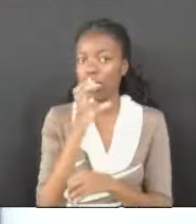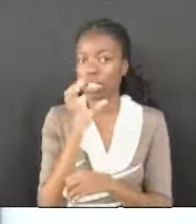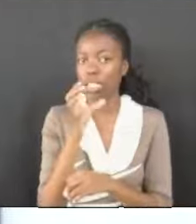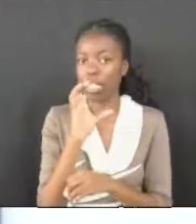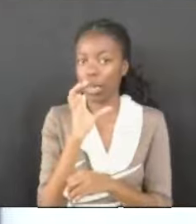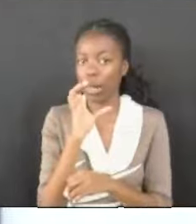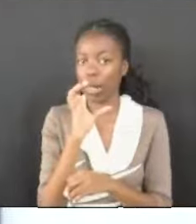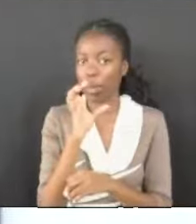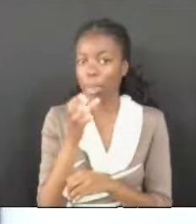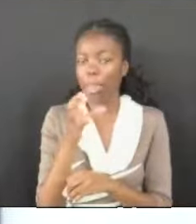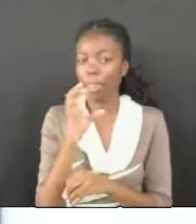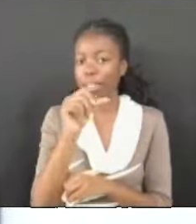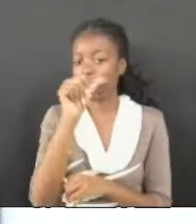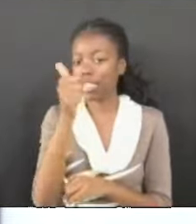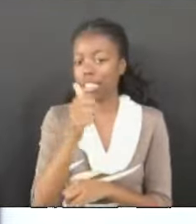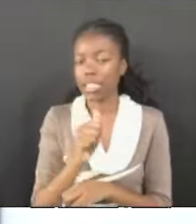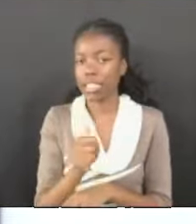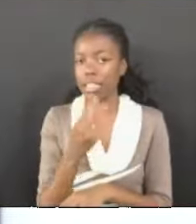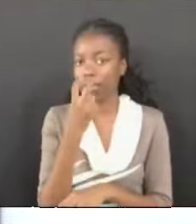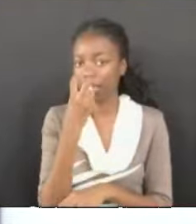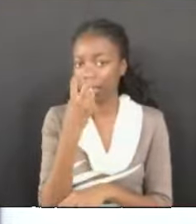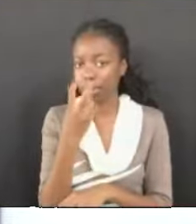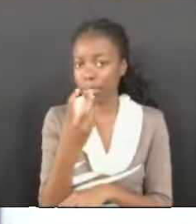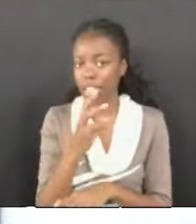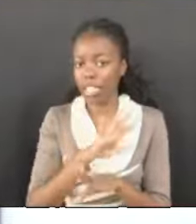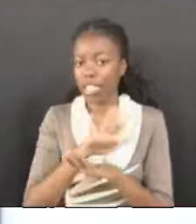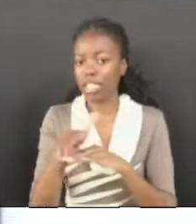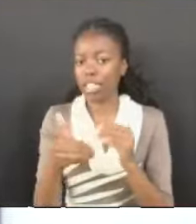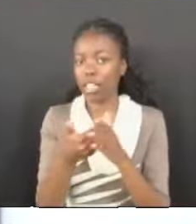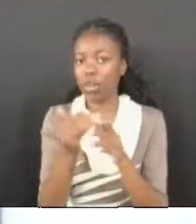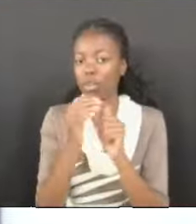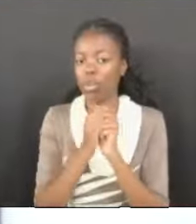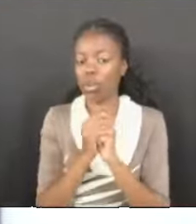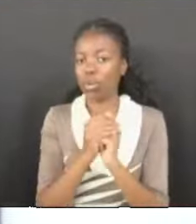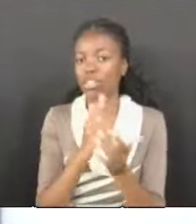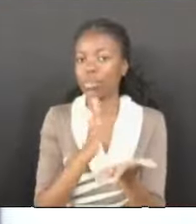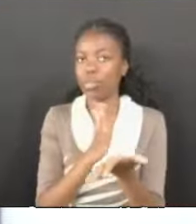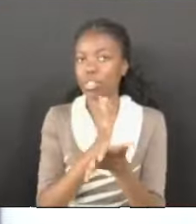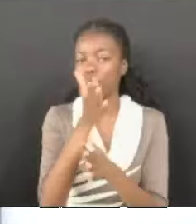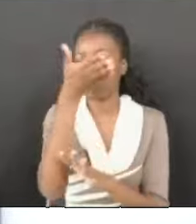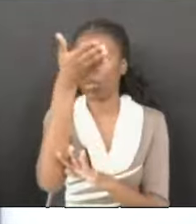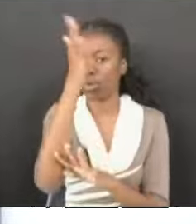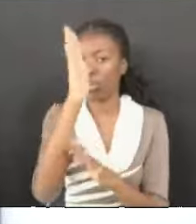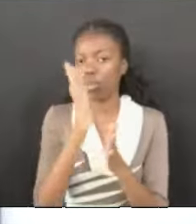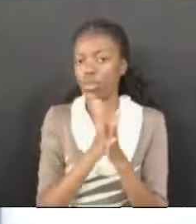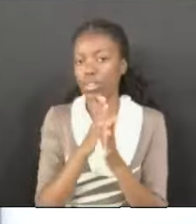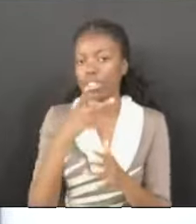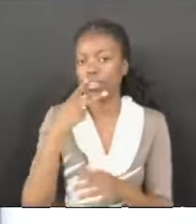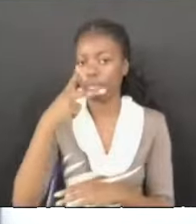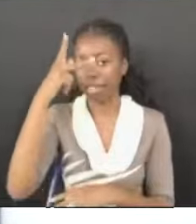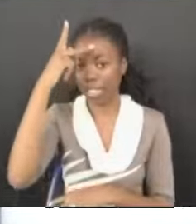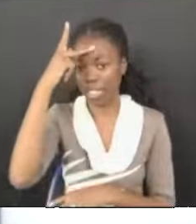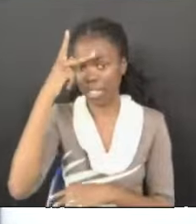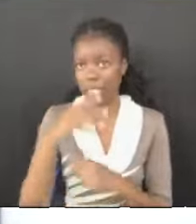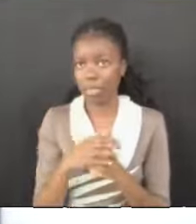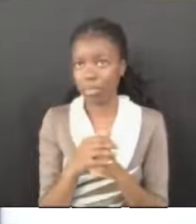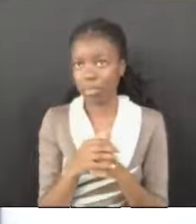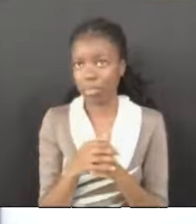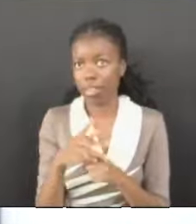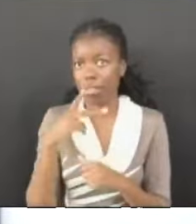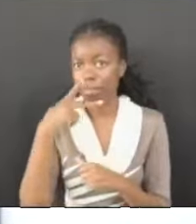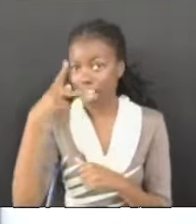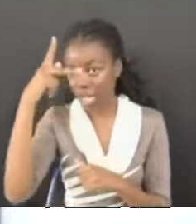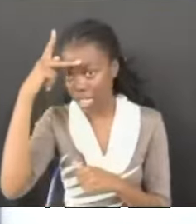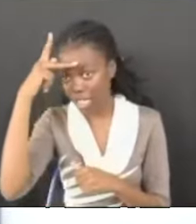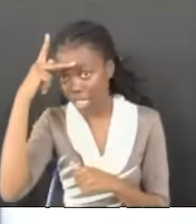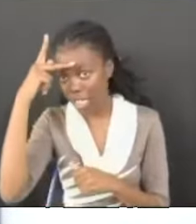never saw on their table, and they only worshiped the true God whom their parents taught them. Parents,